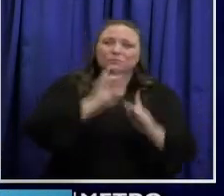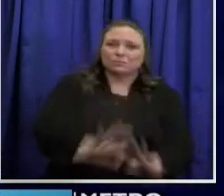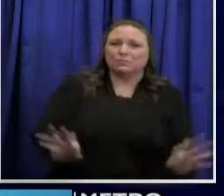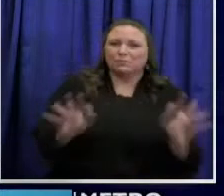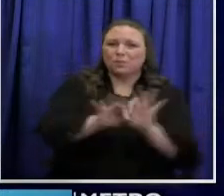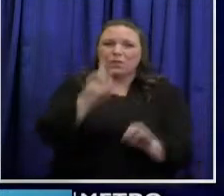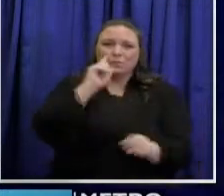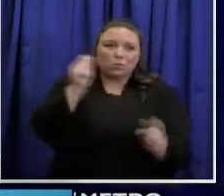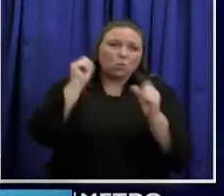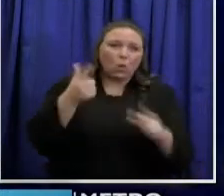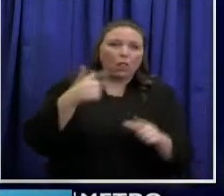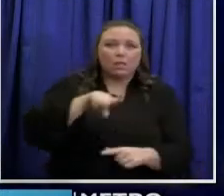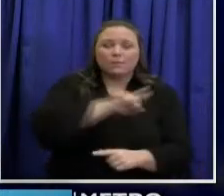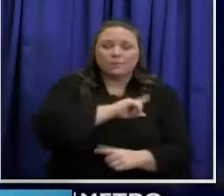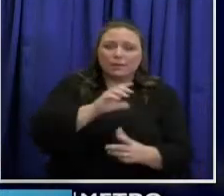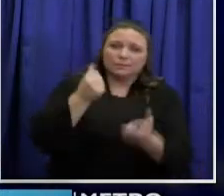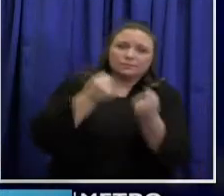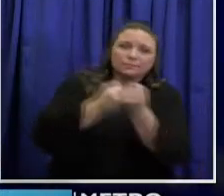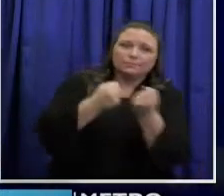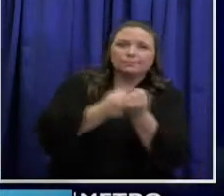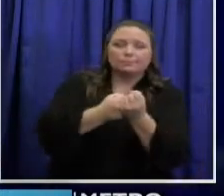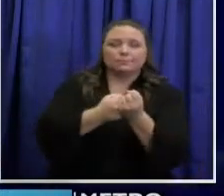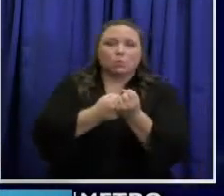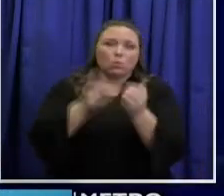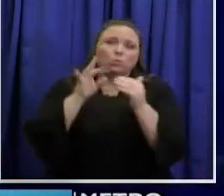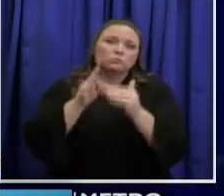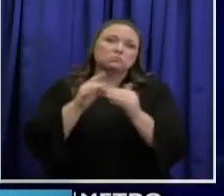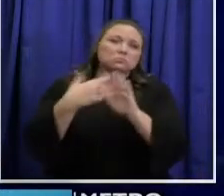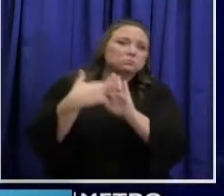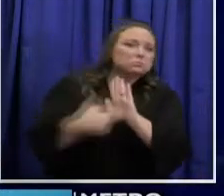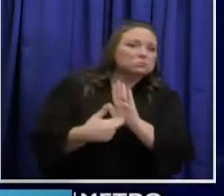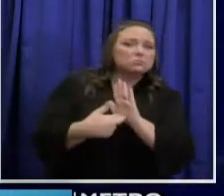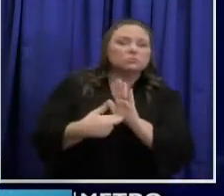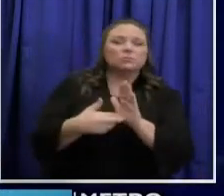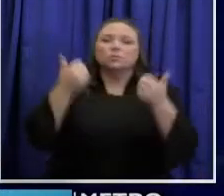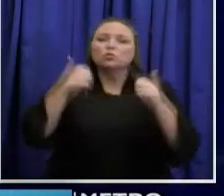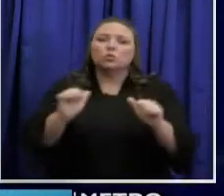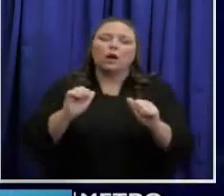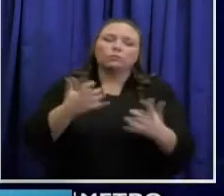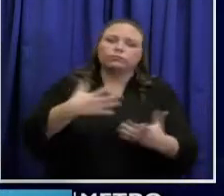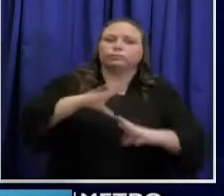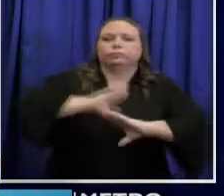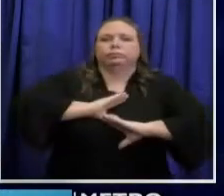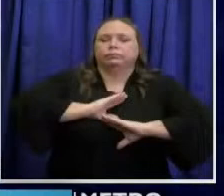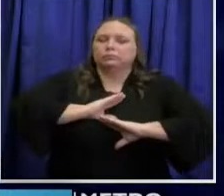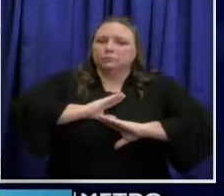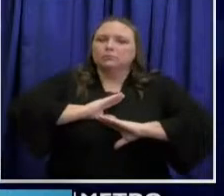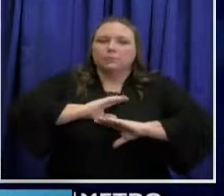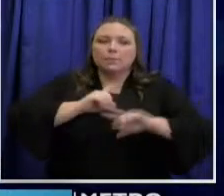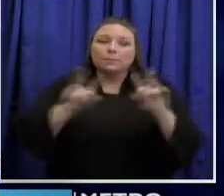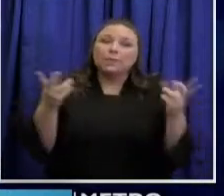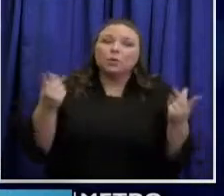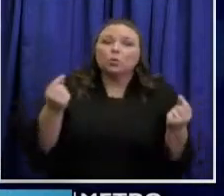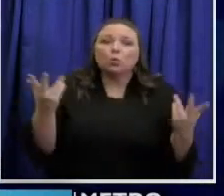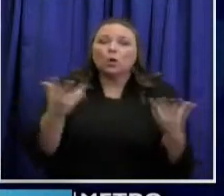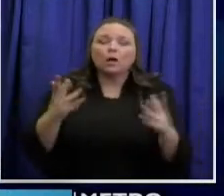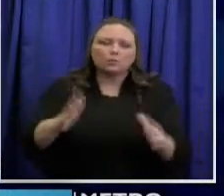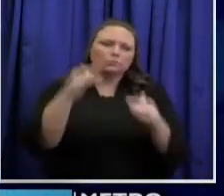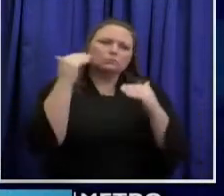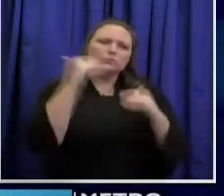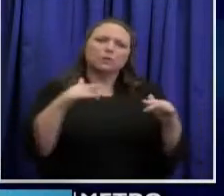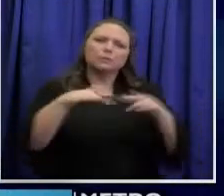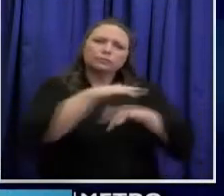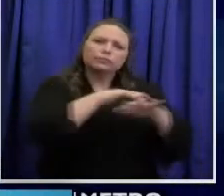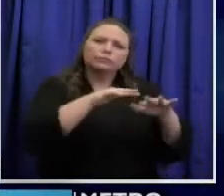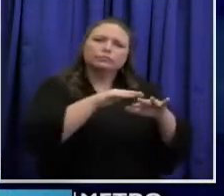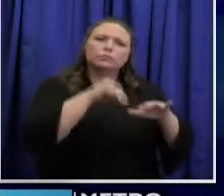think, all of us to help enforce it and to try to live up to it, is limit your cluster